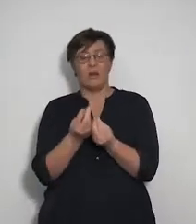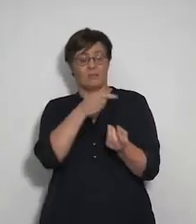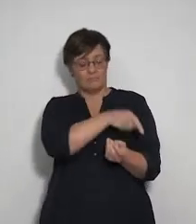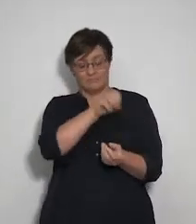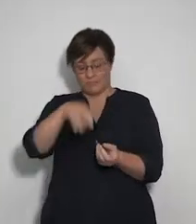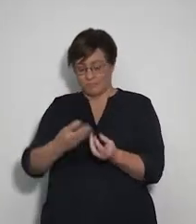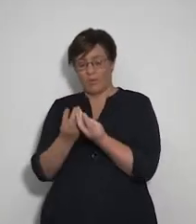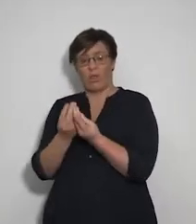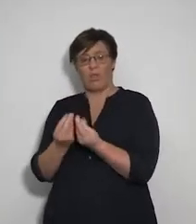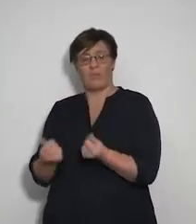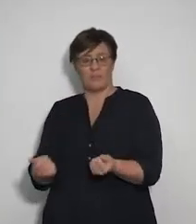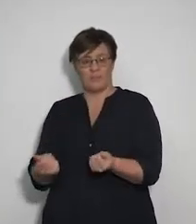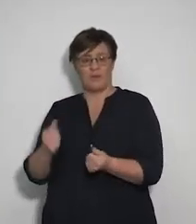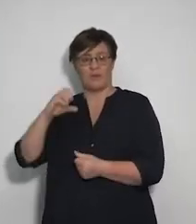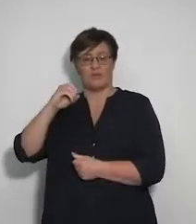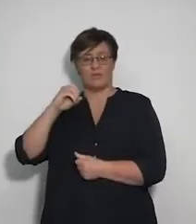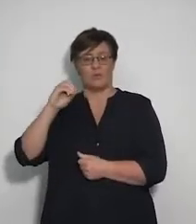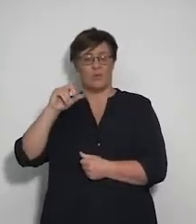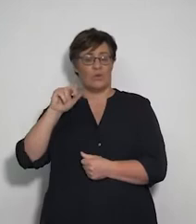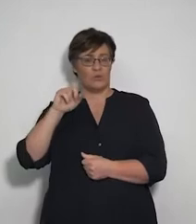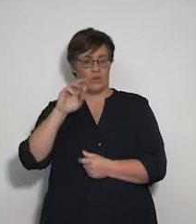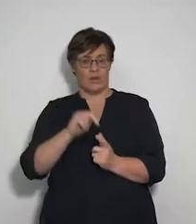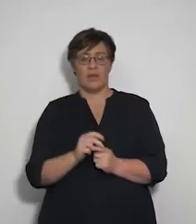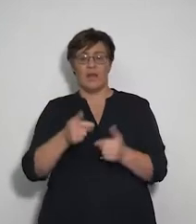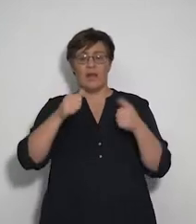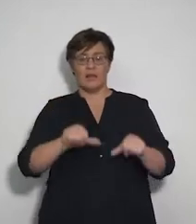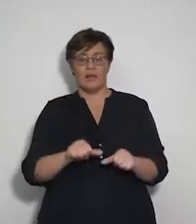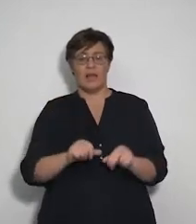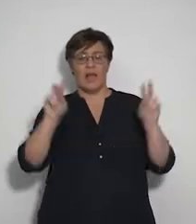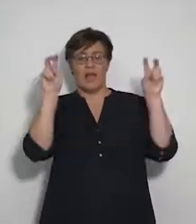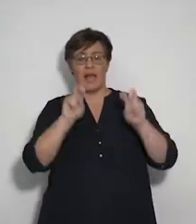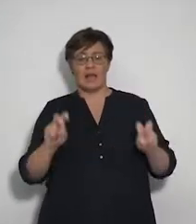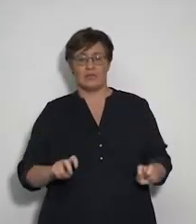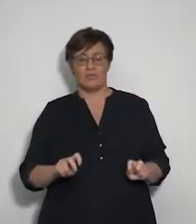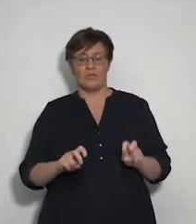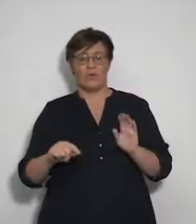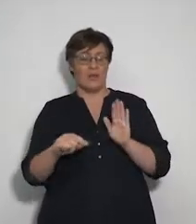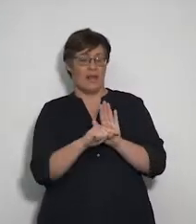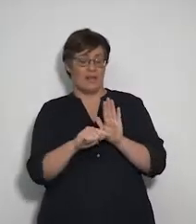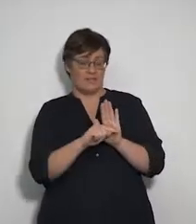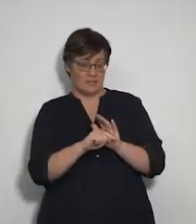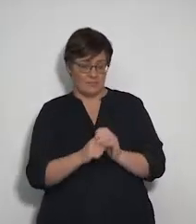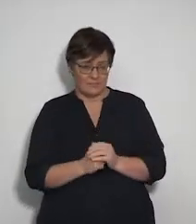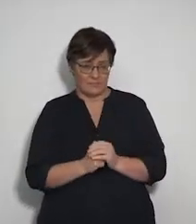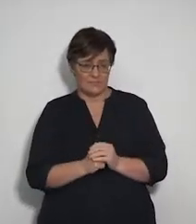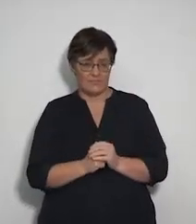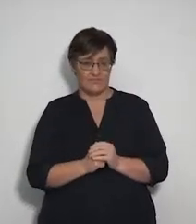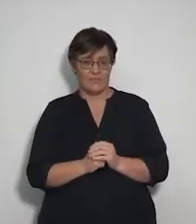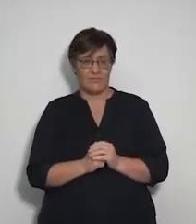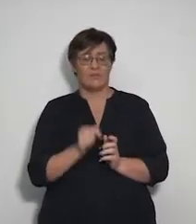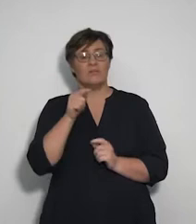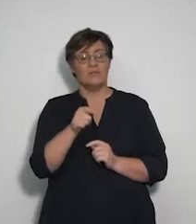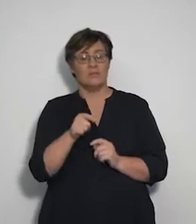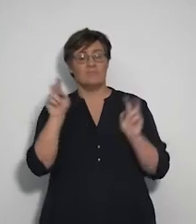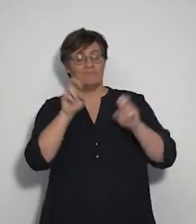a solution. And then the other term is electronegativity. Speaking of terminology, this taps